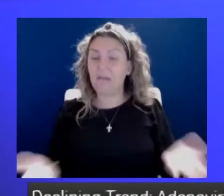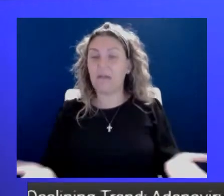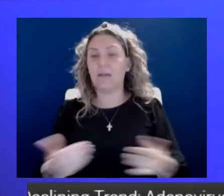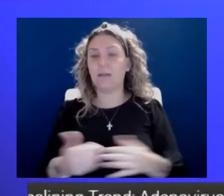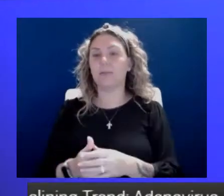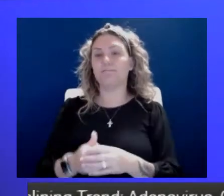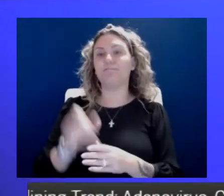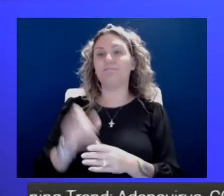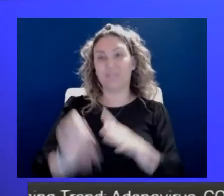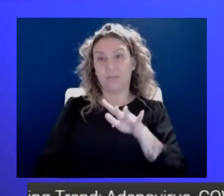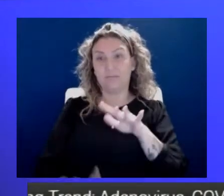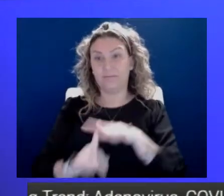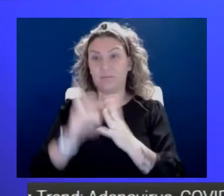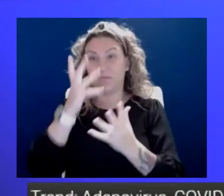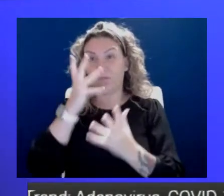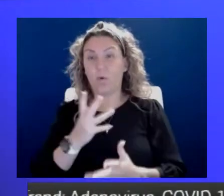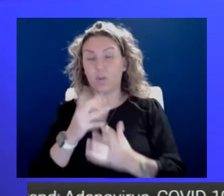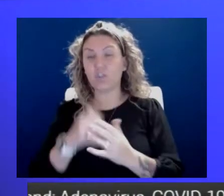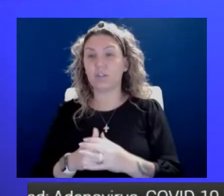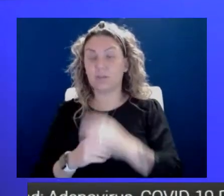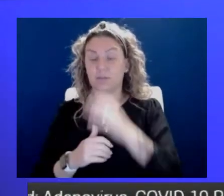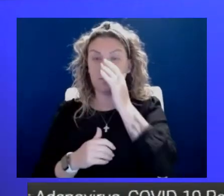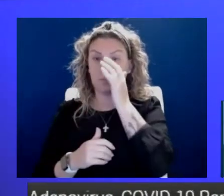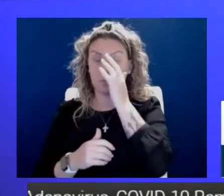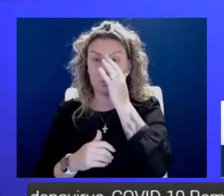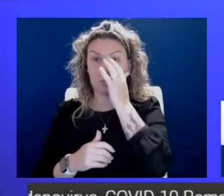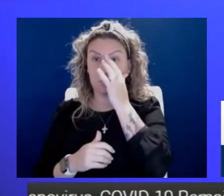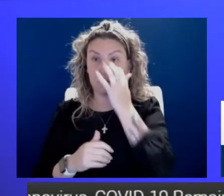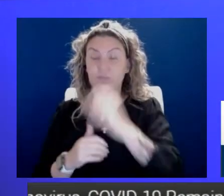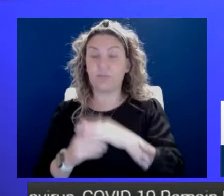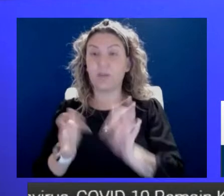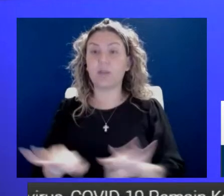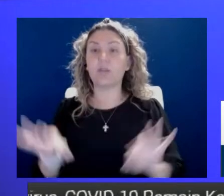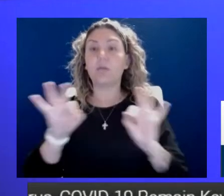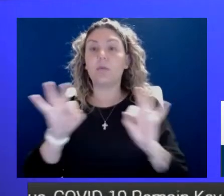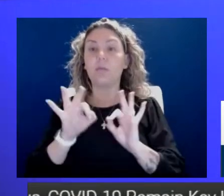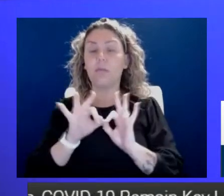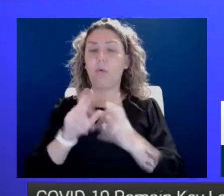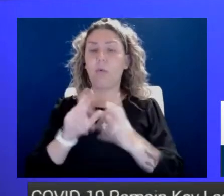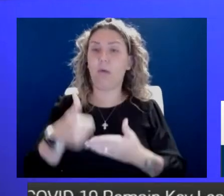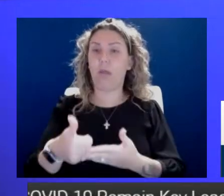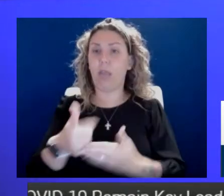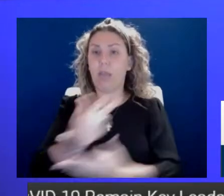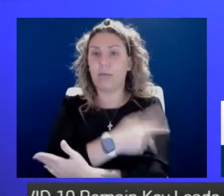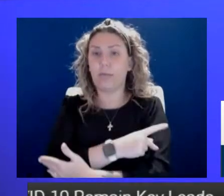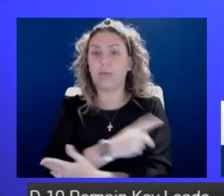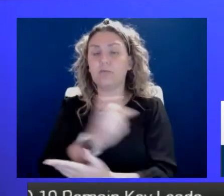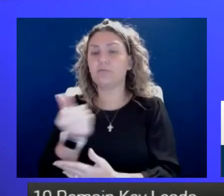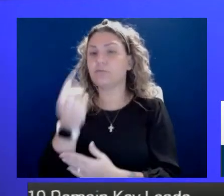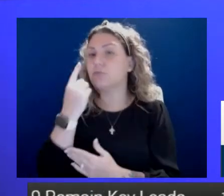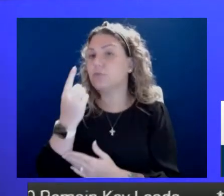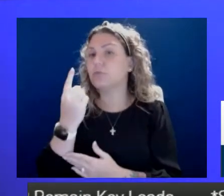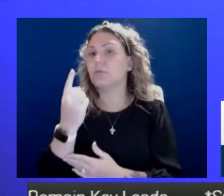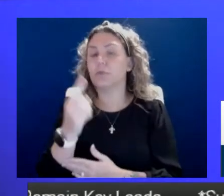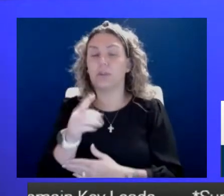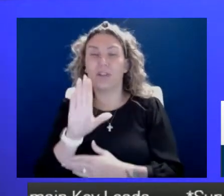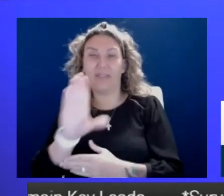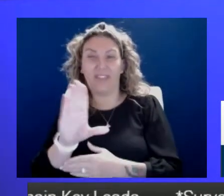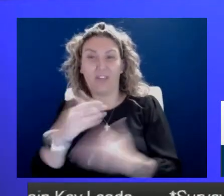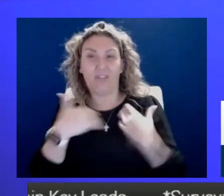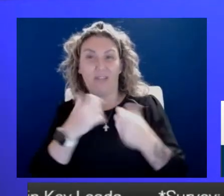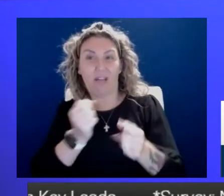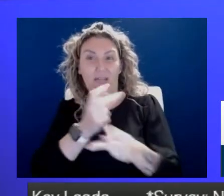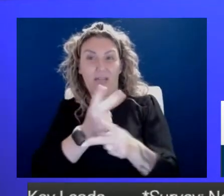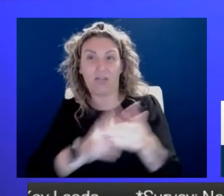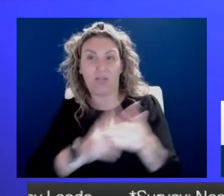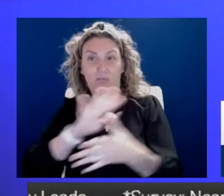up. Unfortunately, I think it's important to help patients understand that they need to make their health care a priority. I think